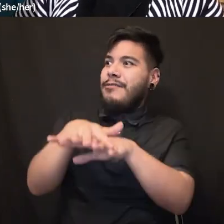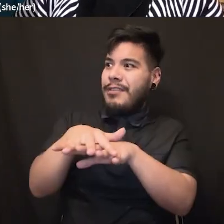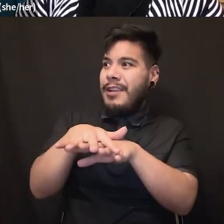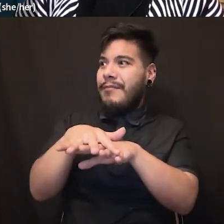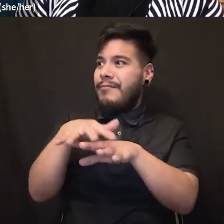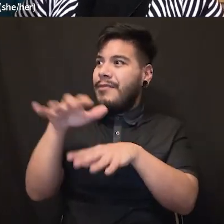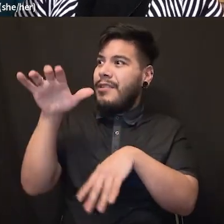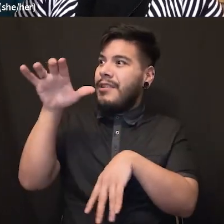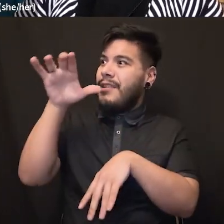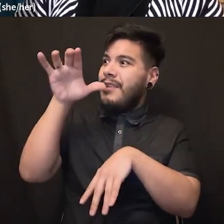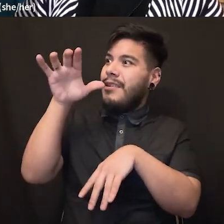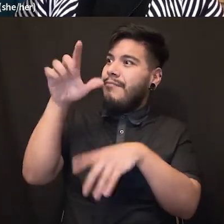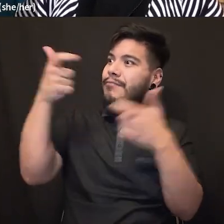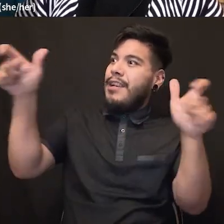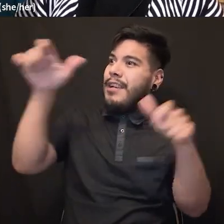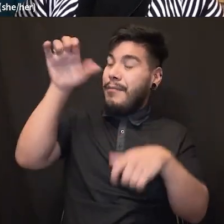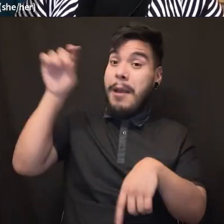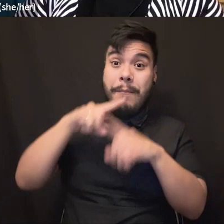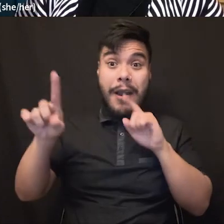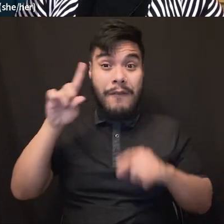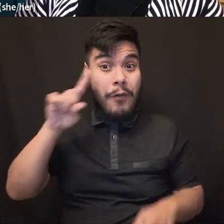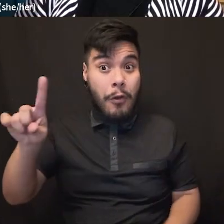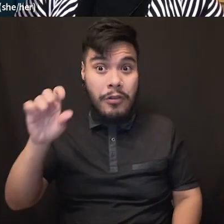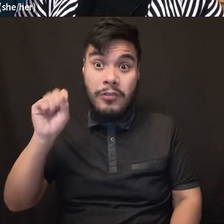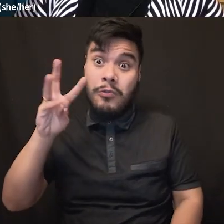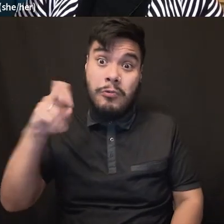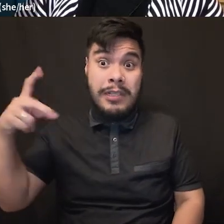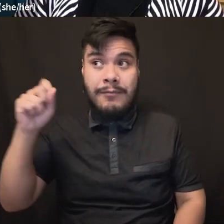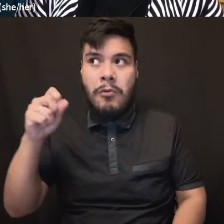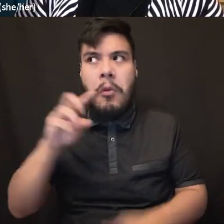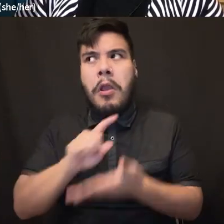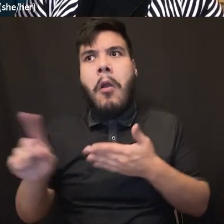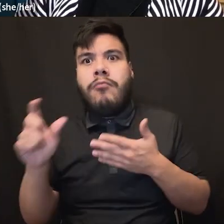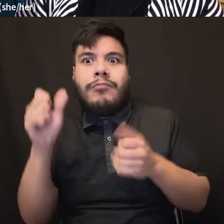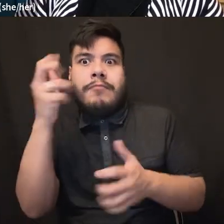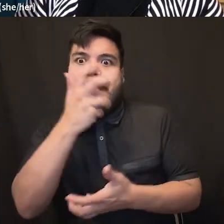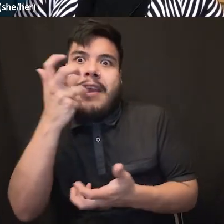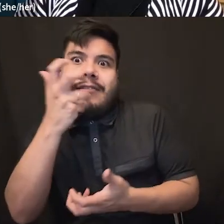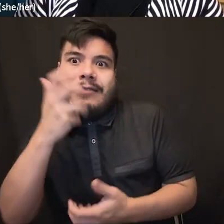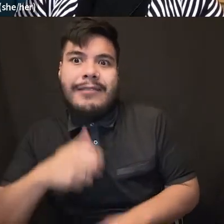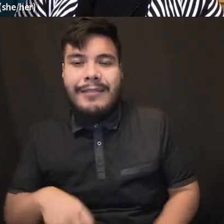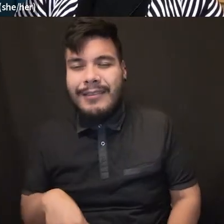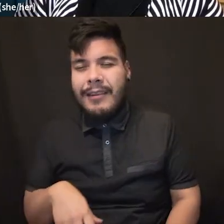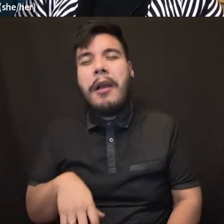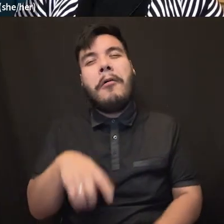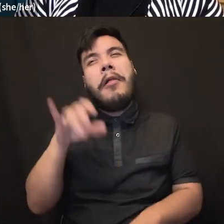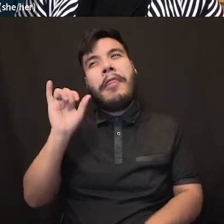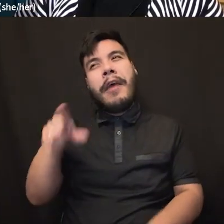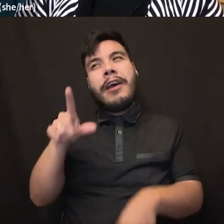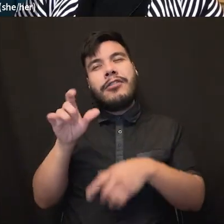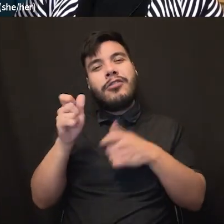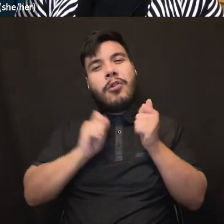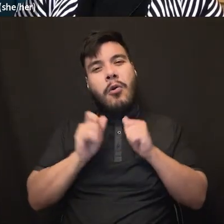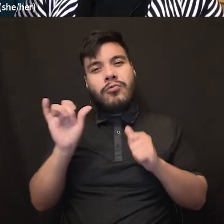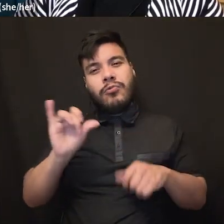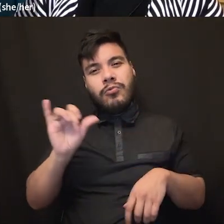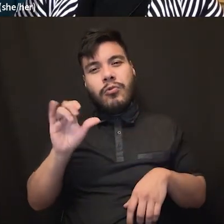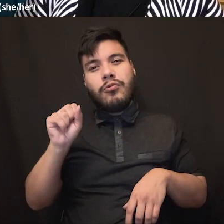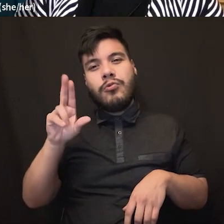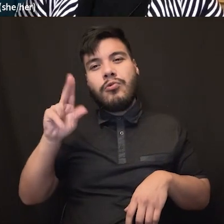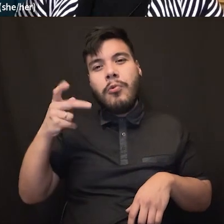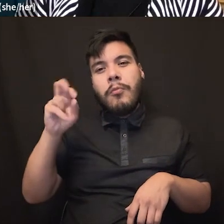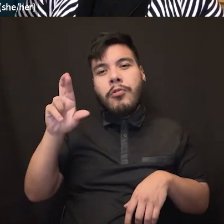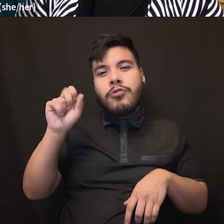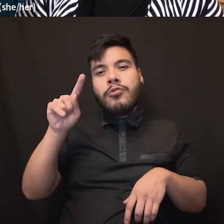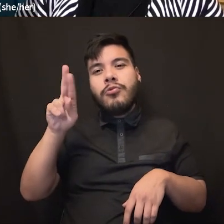30 seconds would be amazing. But for Sweeps Week is amazing. Well, what I'll say about that show about Superstore in general is that, first of all, Superstore is